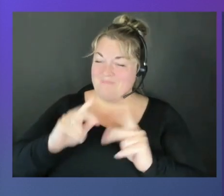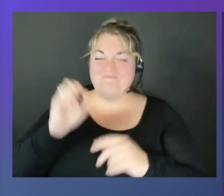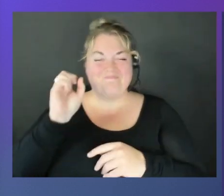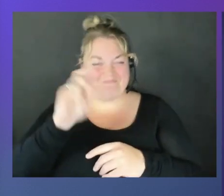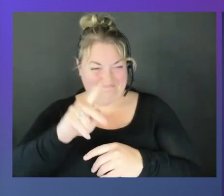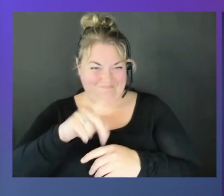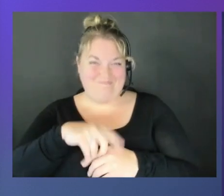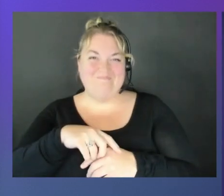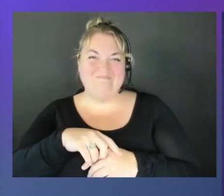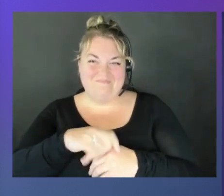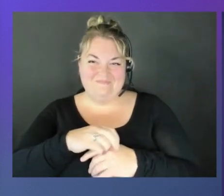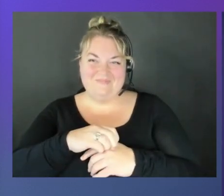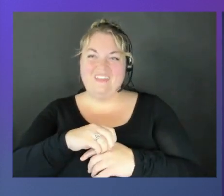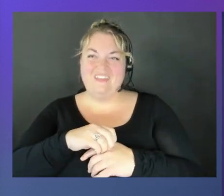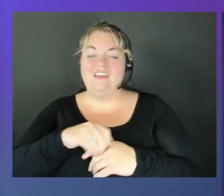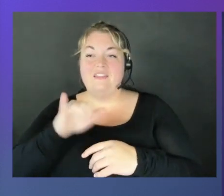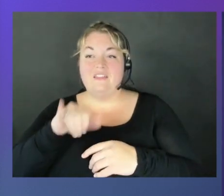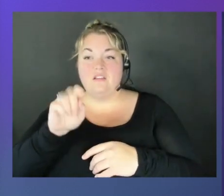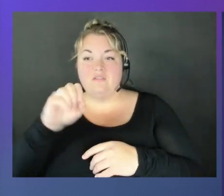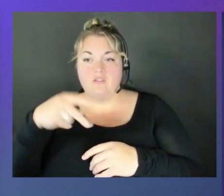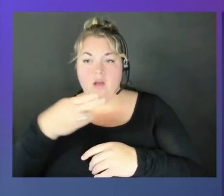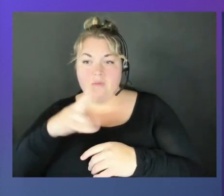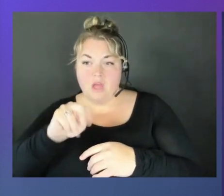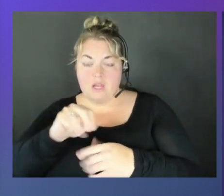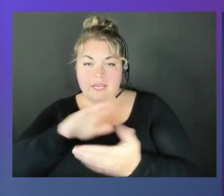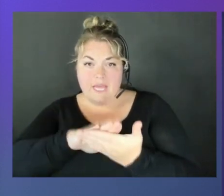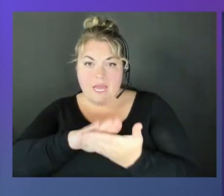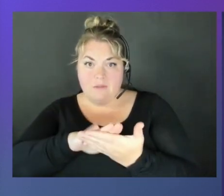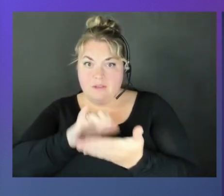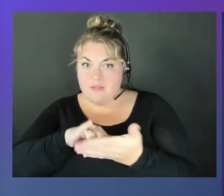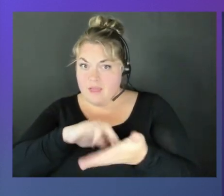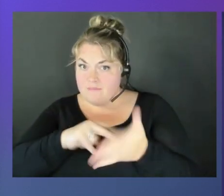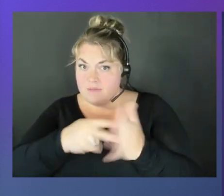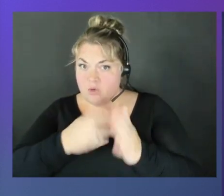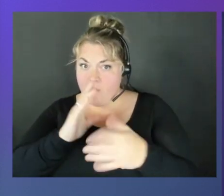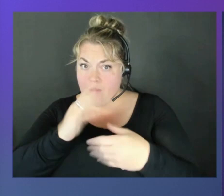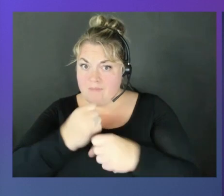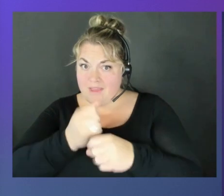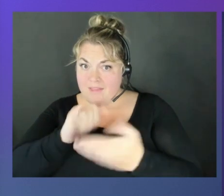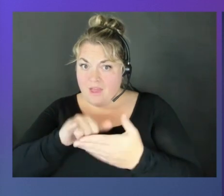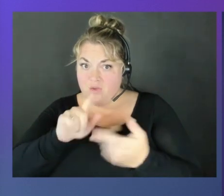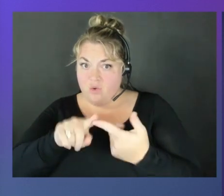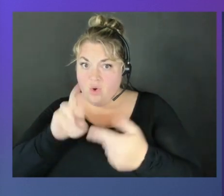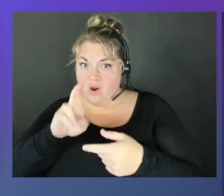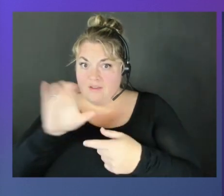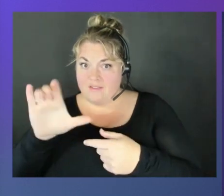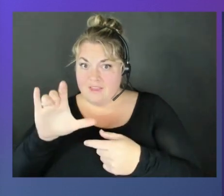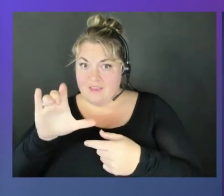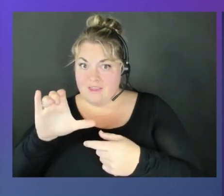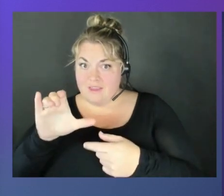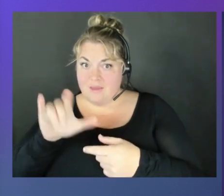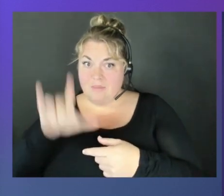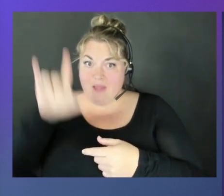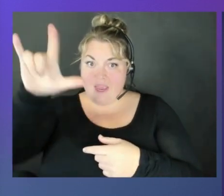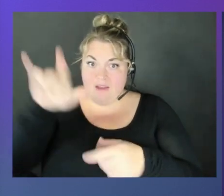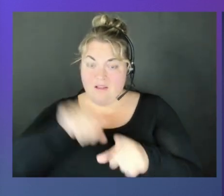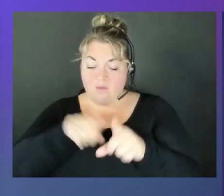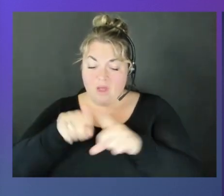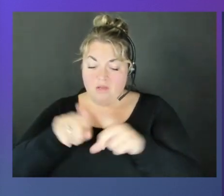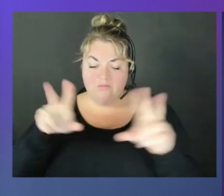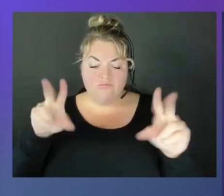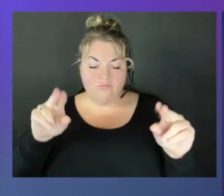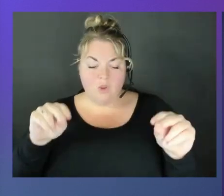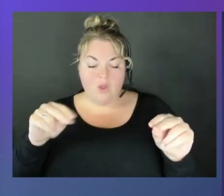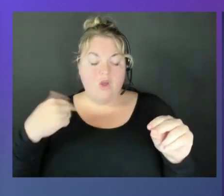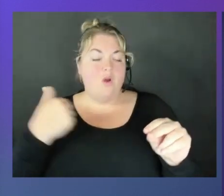Top Gun. Does that mean, Academy, does that mean you're going to make this into an RC plane as well? You know what? We don't have any kind of